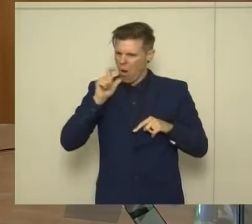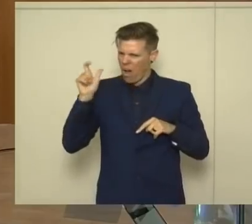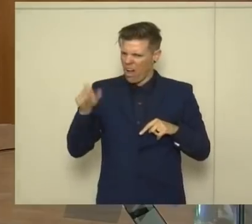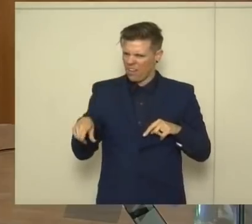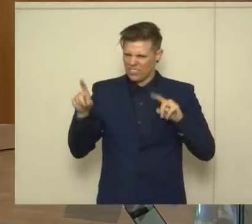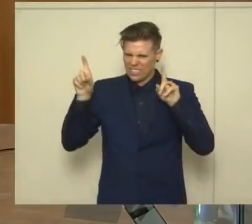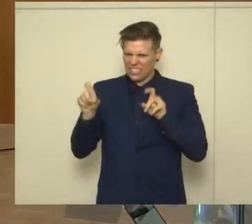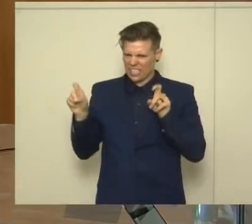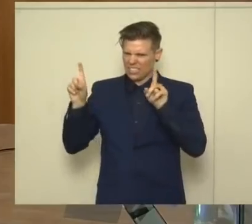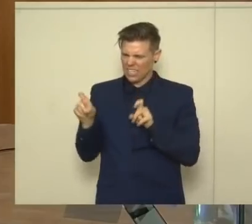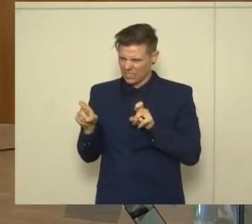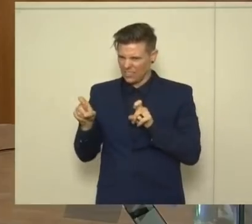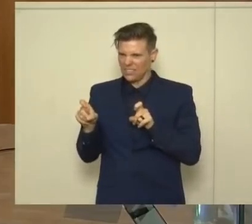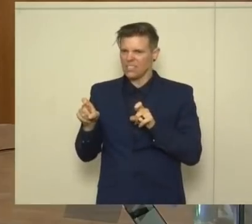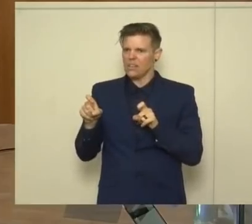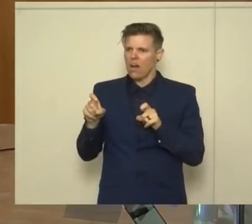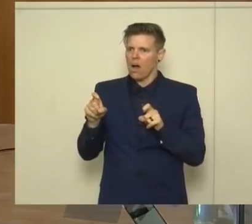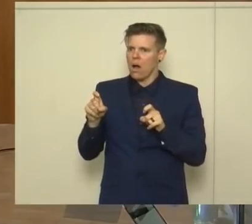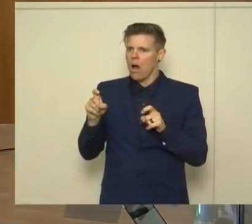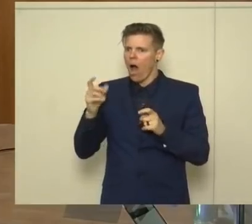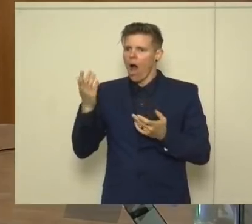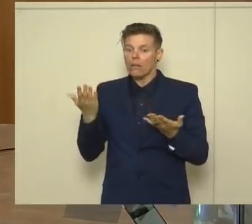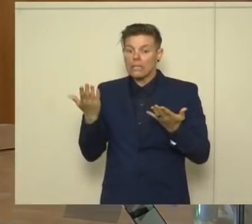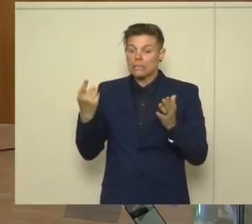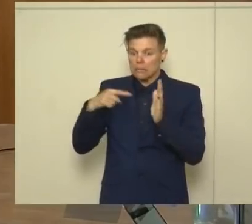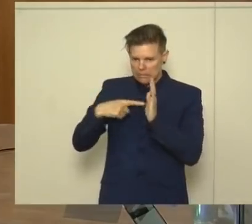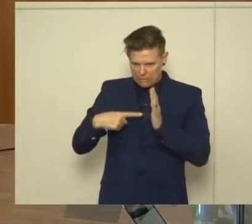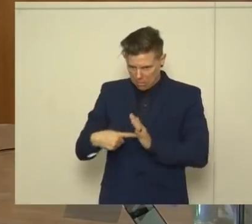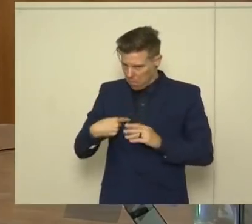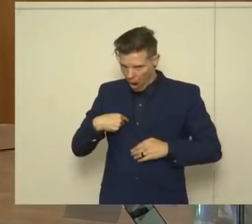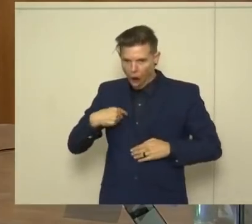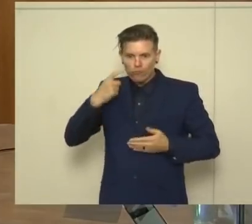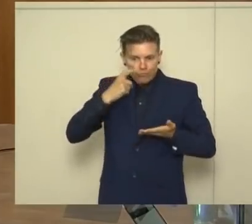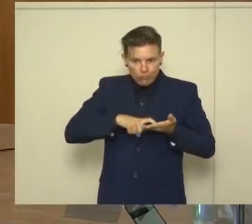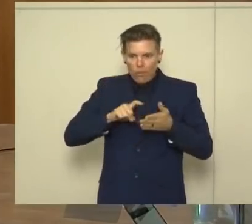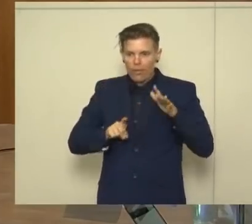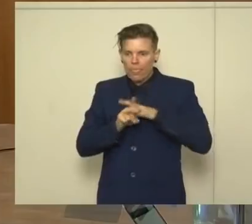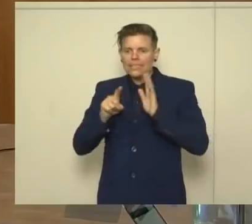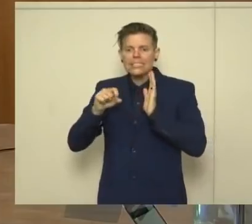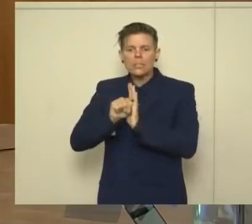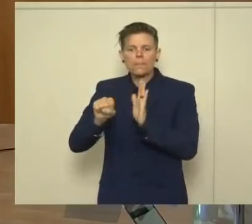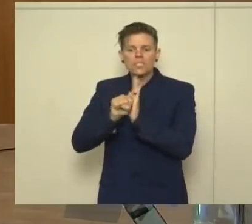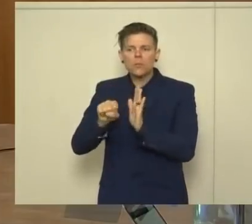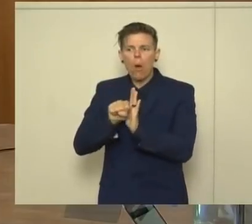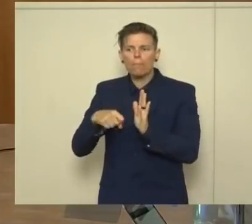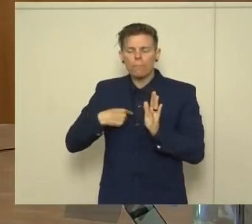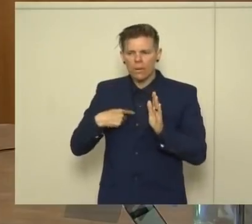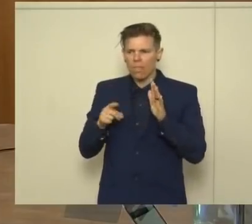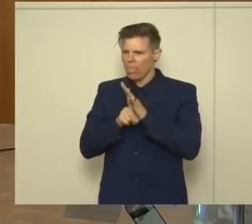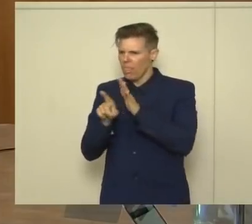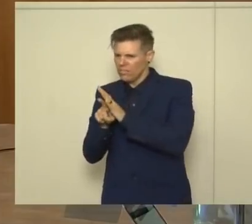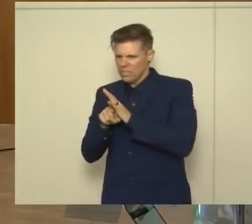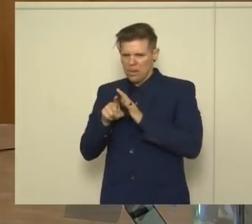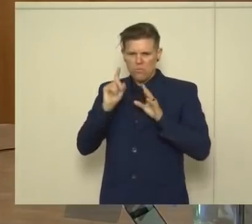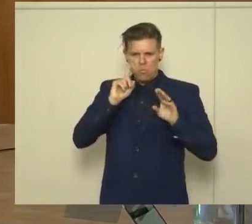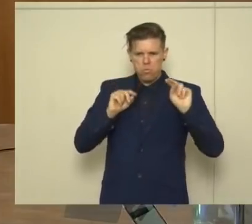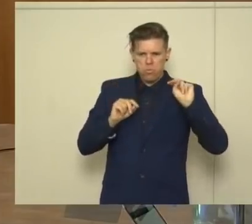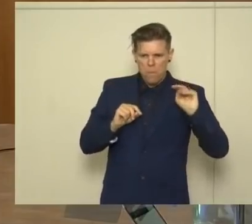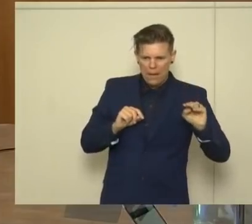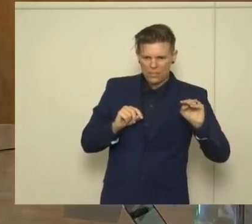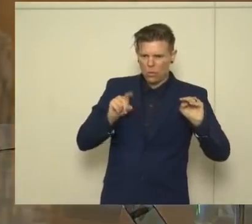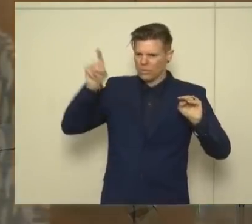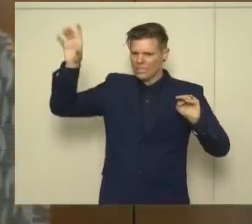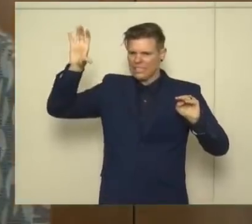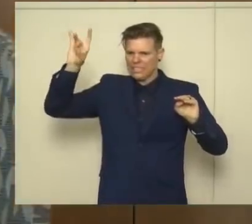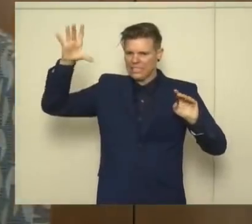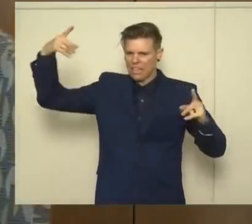symptoms. Testing has been a big focus for our state, so I'm just wondering if you guys can clarify that.